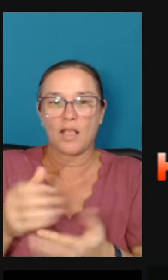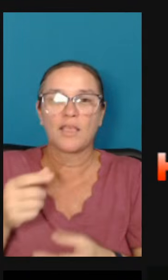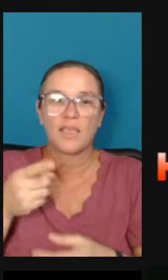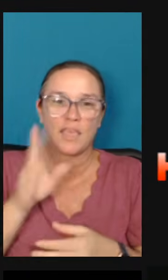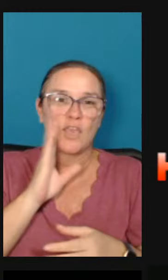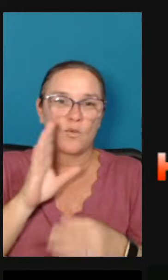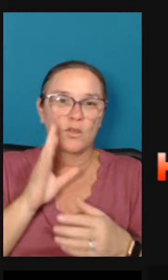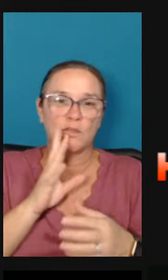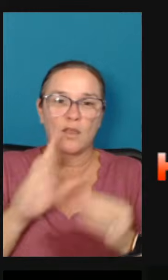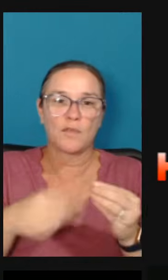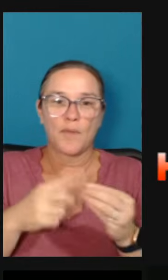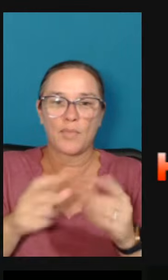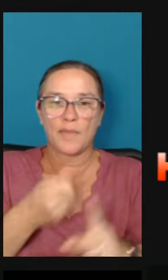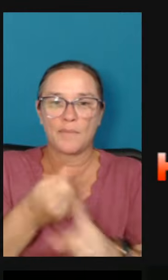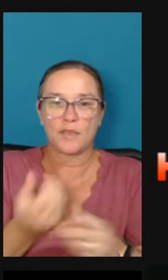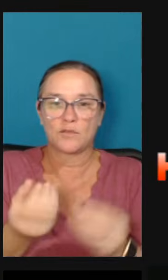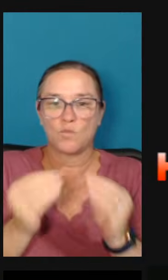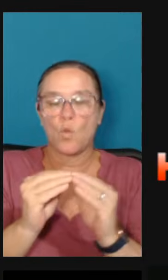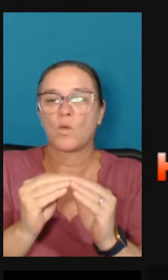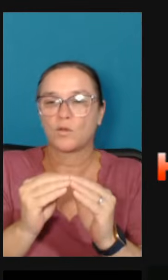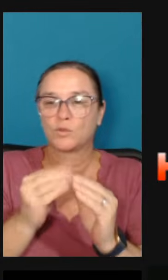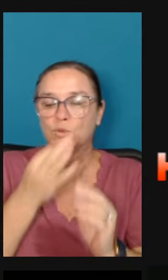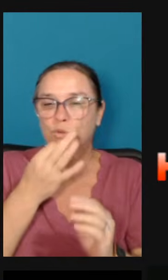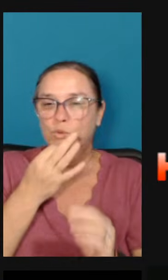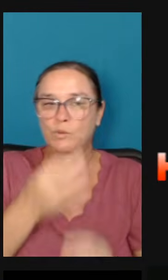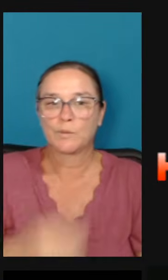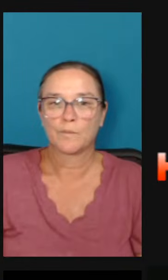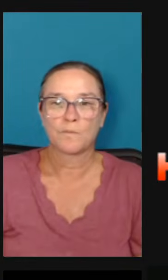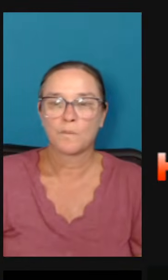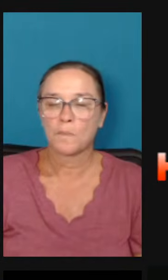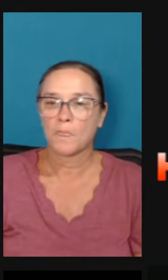impacts here shortly. But